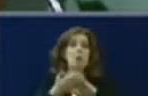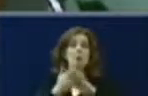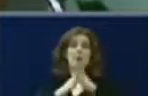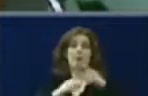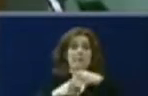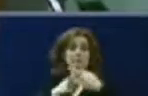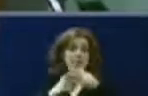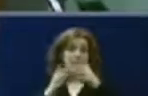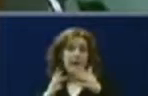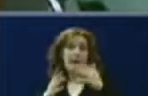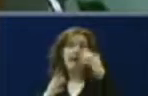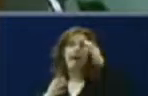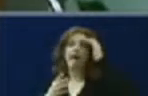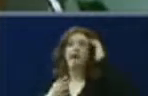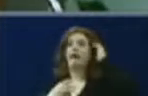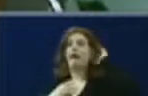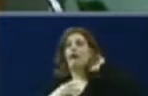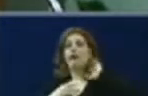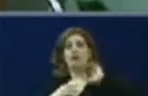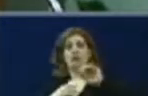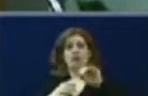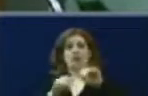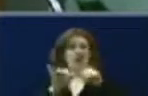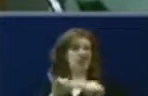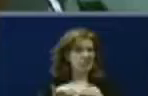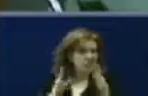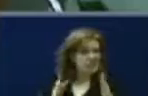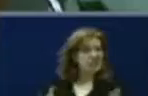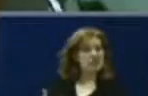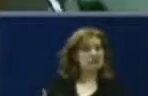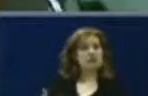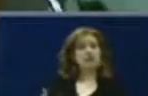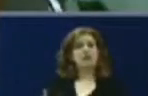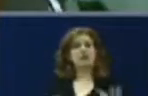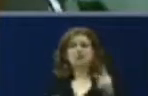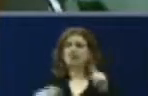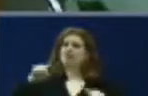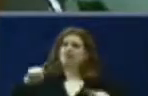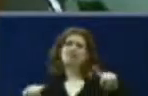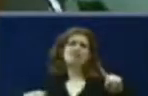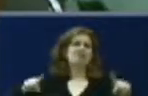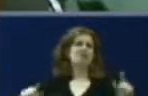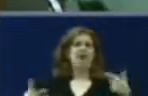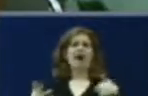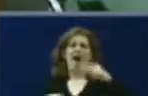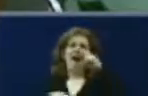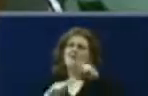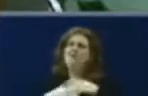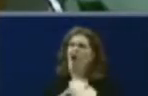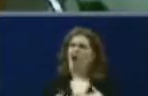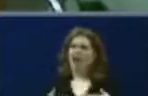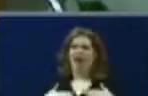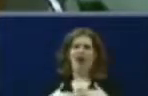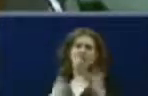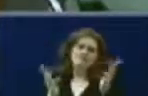mechanic and working as an engineer, and it was really fun to talk with them about